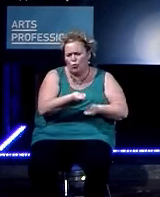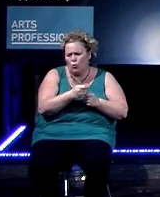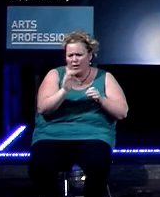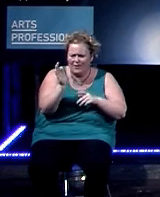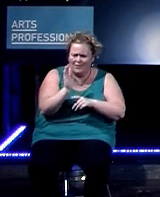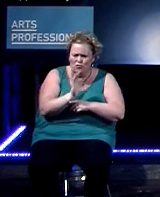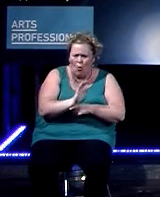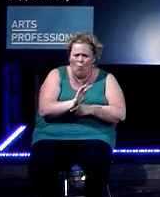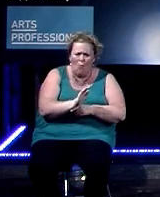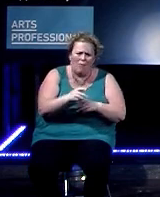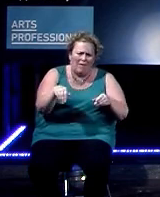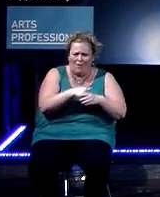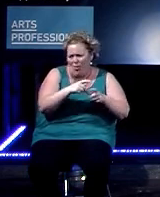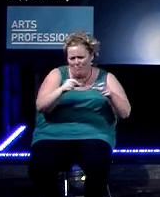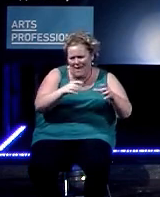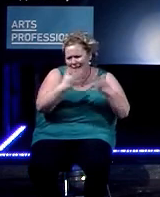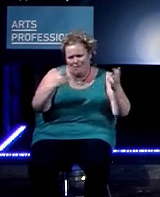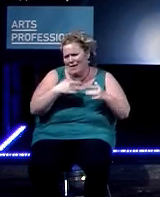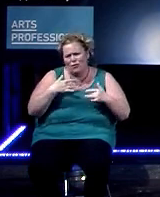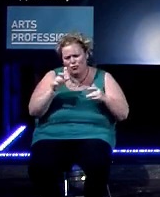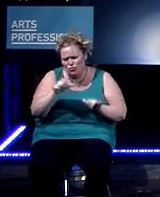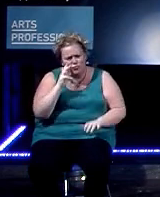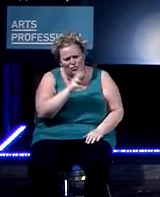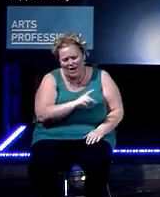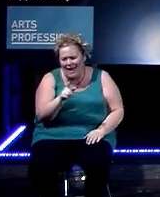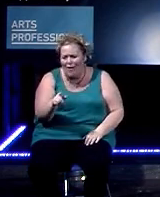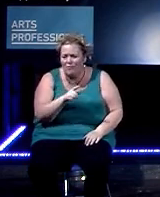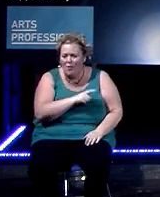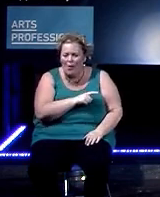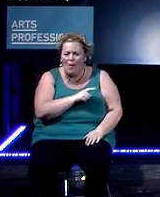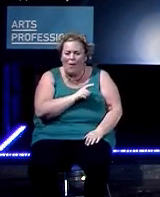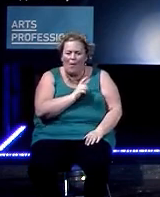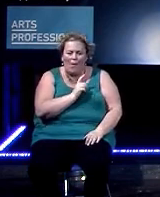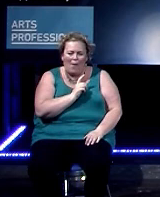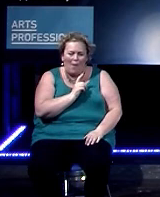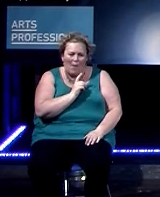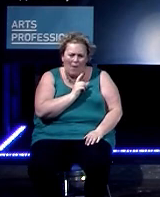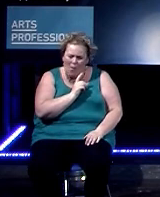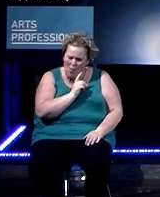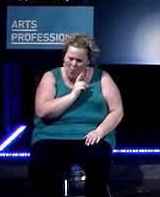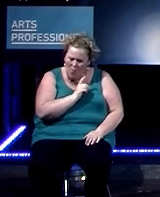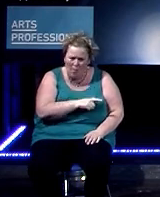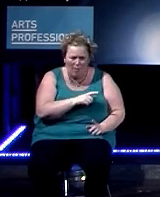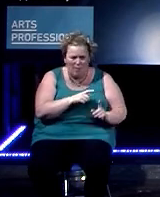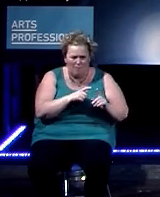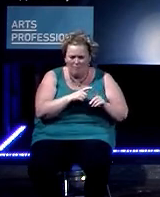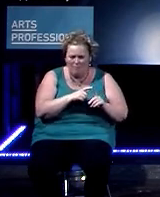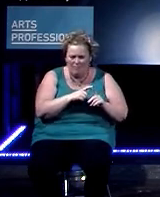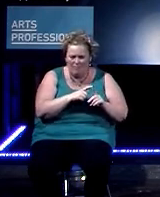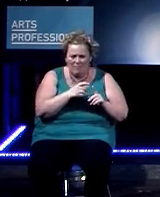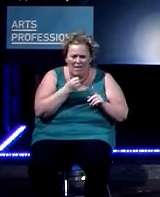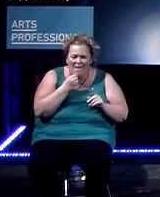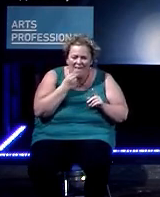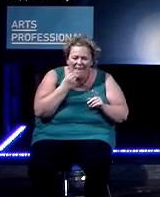and crazy stuff, you should check it out. The guys from Epic Mealtime were earning money and gaining fans with every